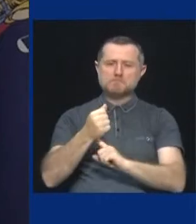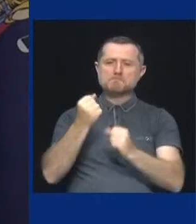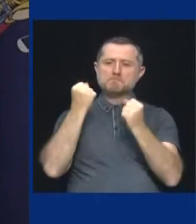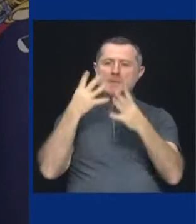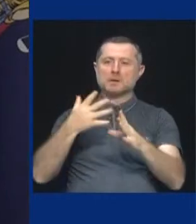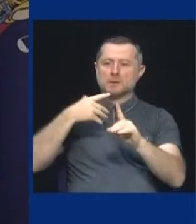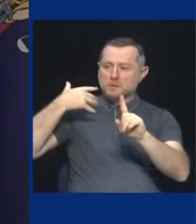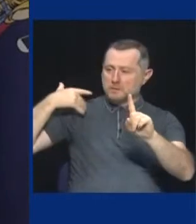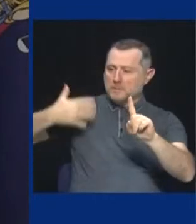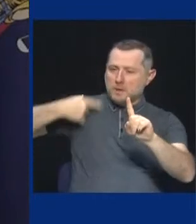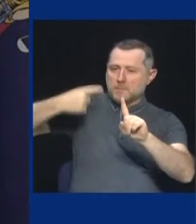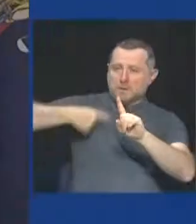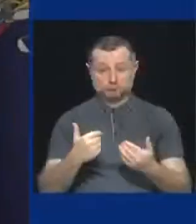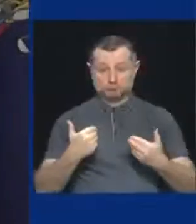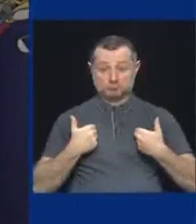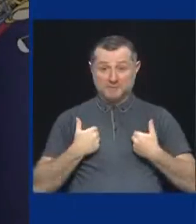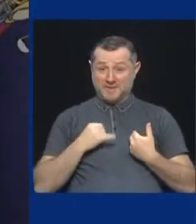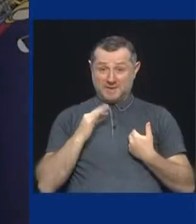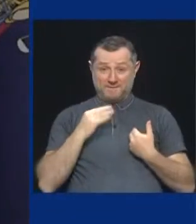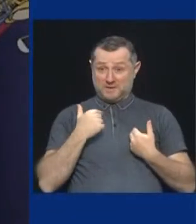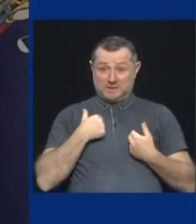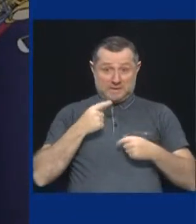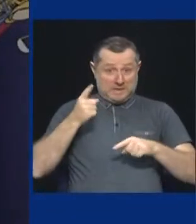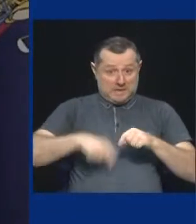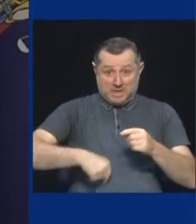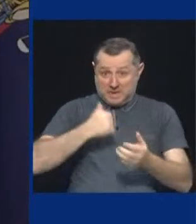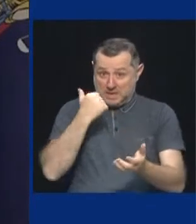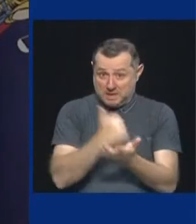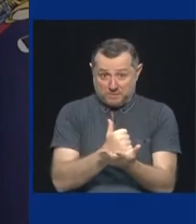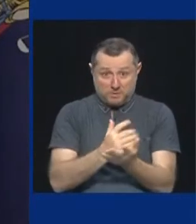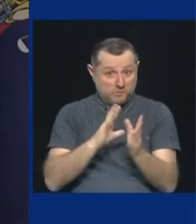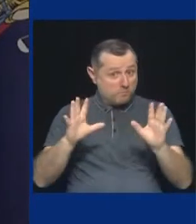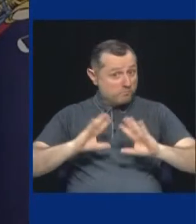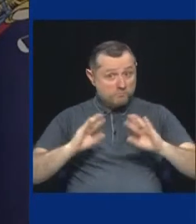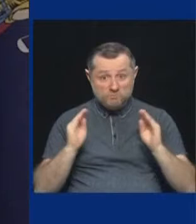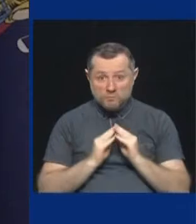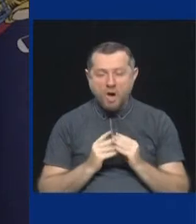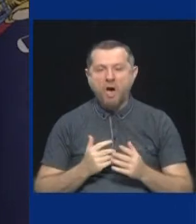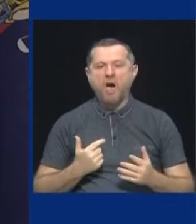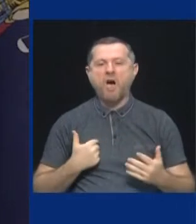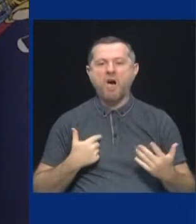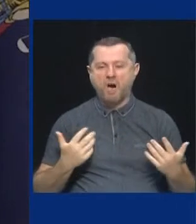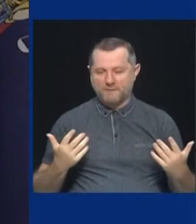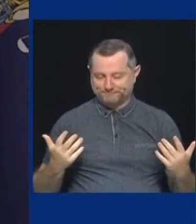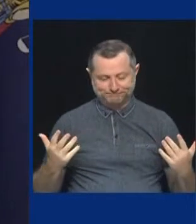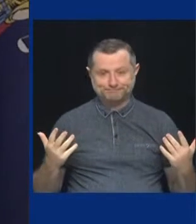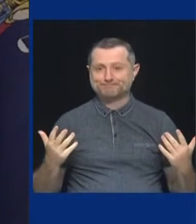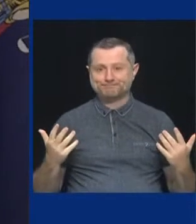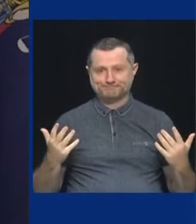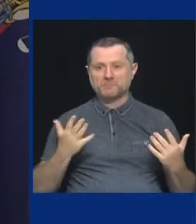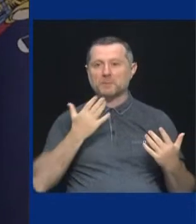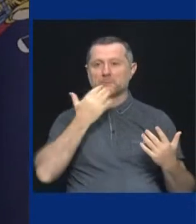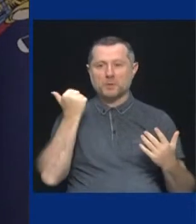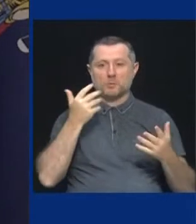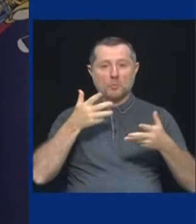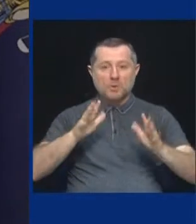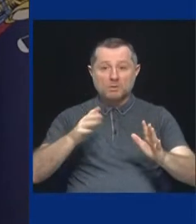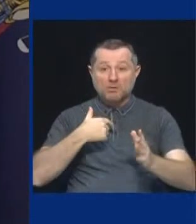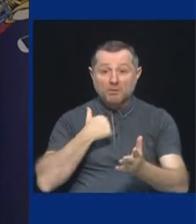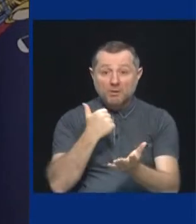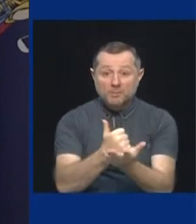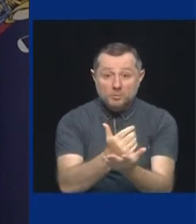and legal controversy. And I think that given the circumstances, the best way I can help